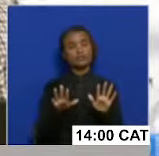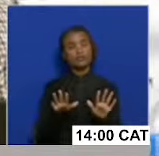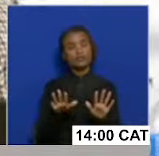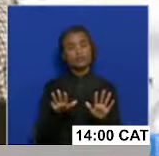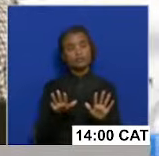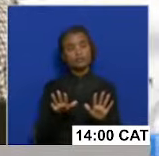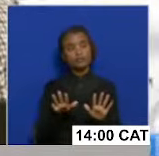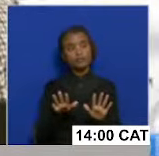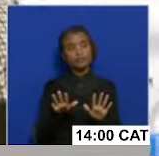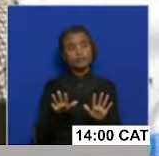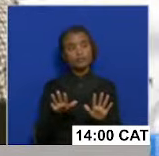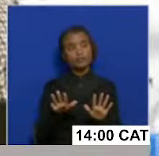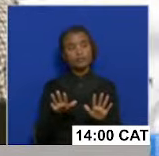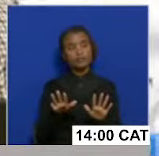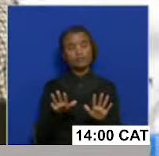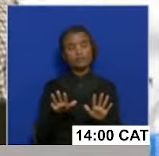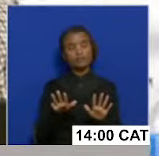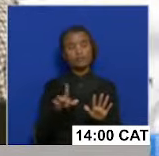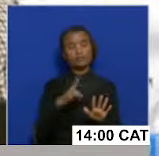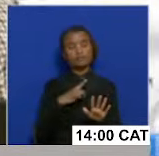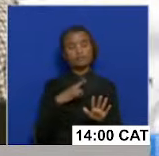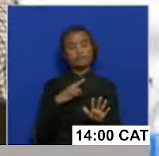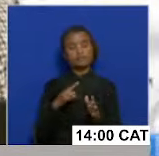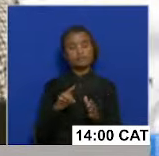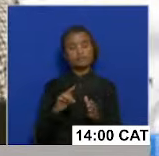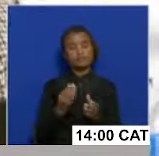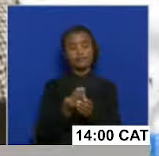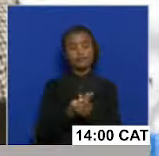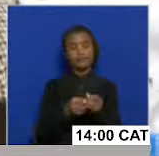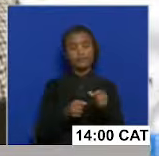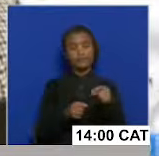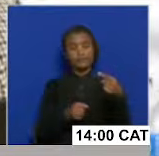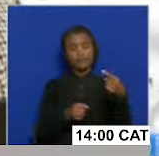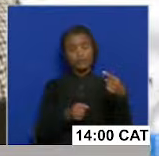in your first file. We're dealing with the chats.